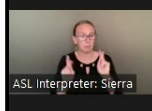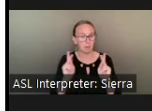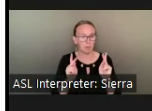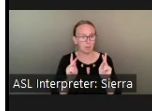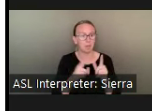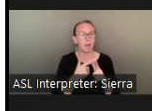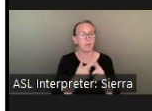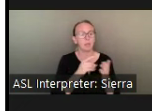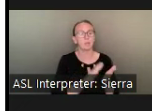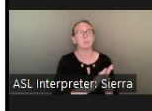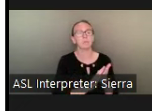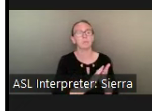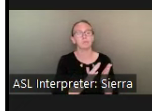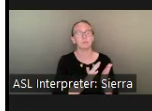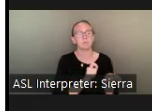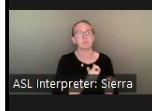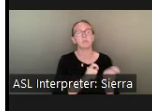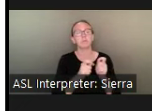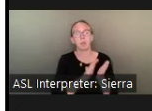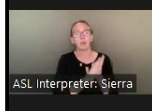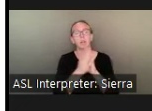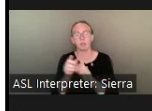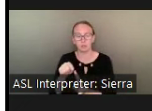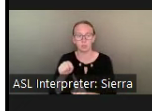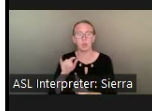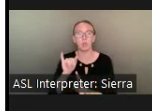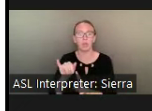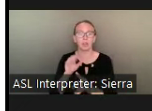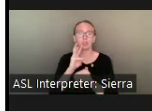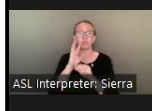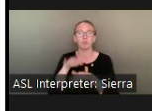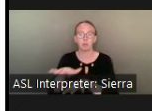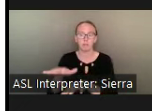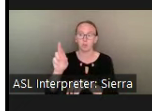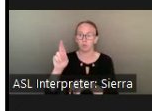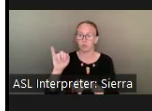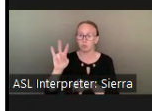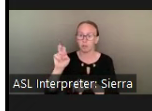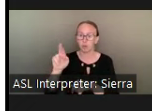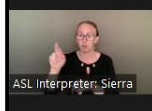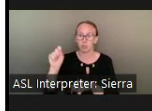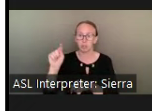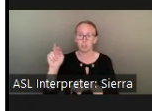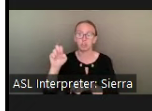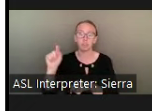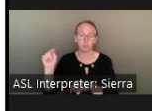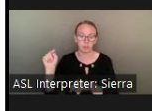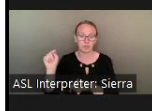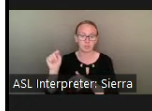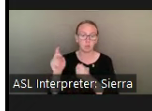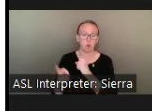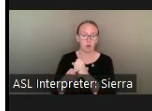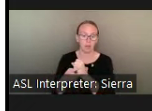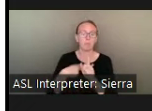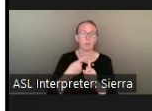into the River Street photos that are archived in relationship with like the Irma Haven house. I kind of wanted these sister